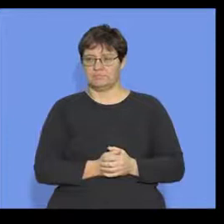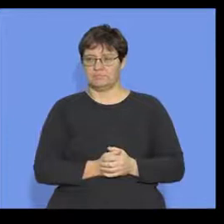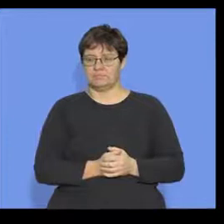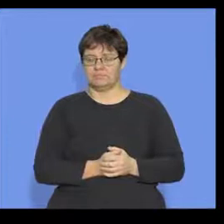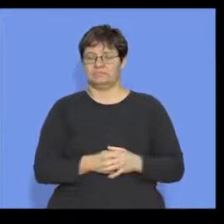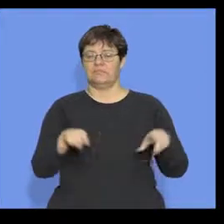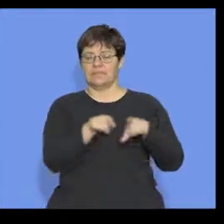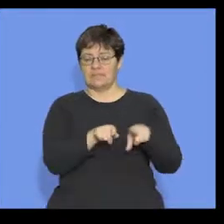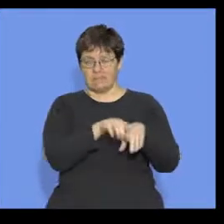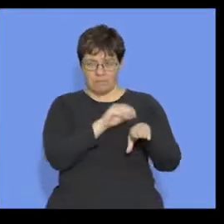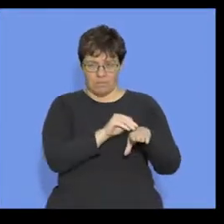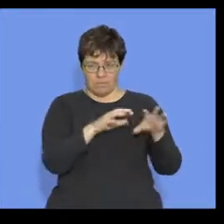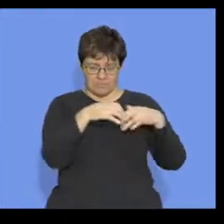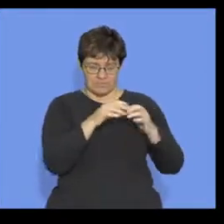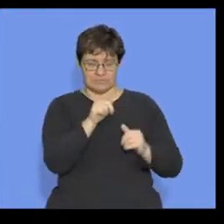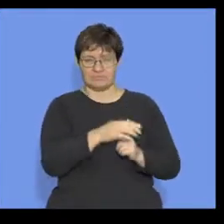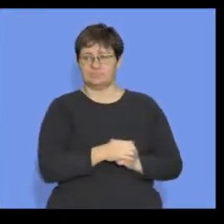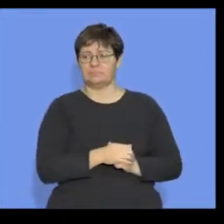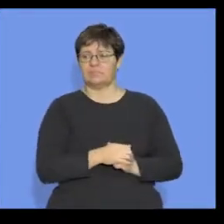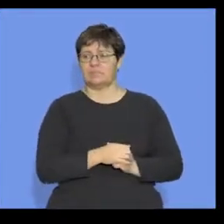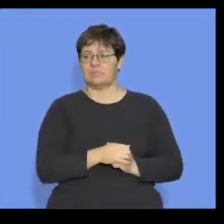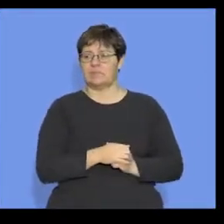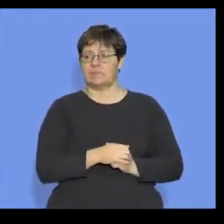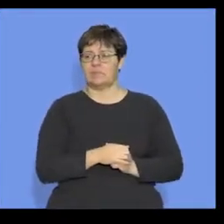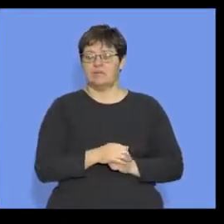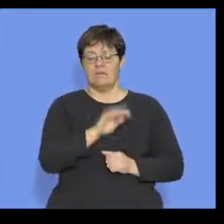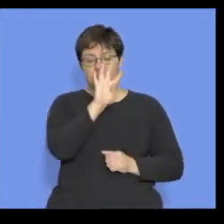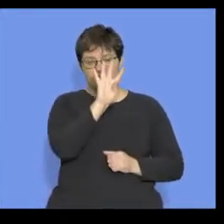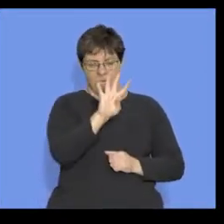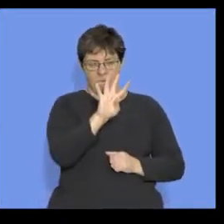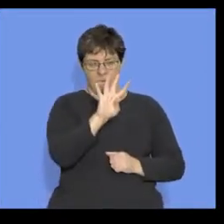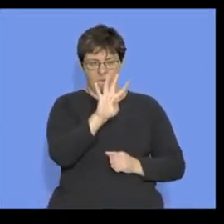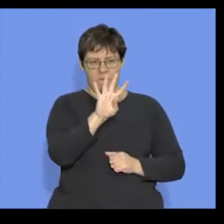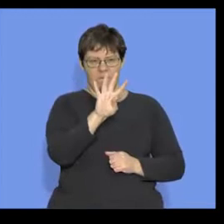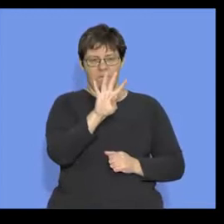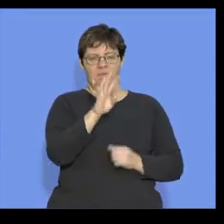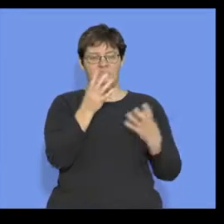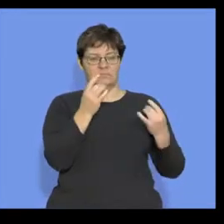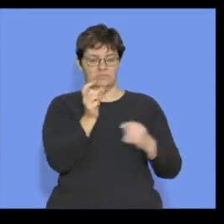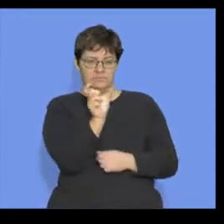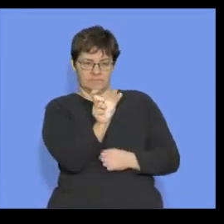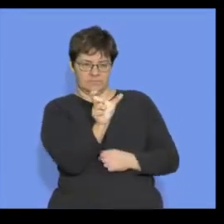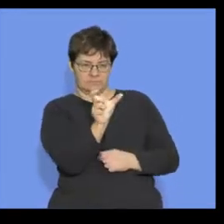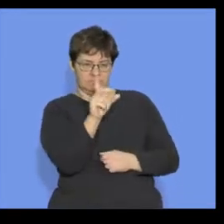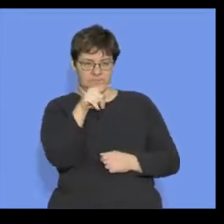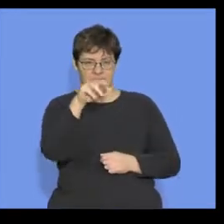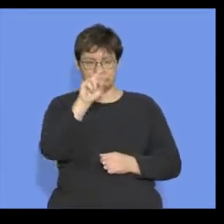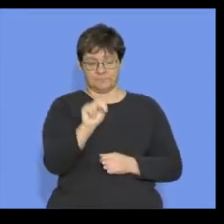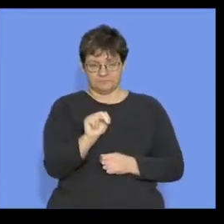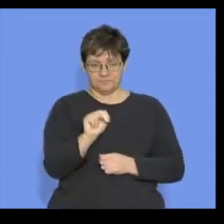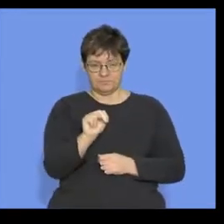So it's still the same problem. Okay, remember we're working with 4-digit pin and we have to